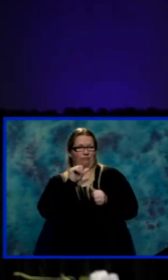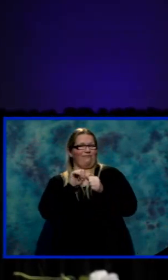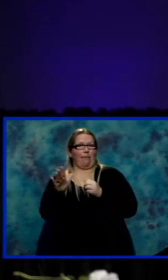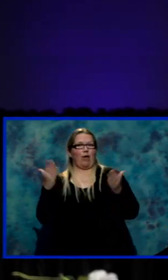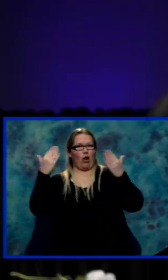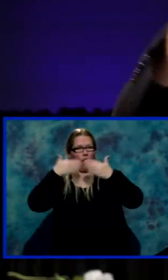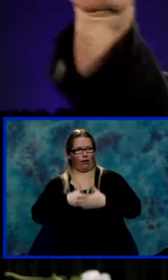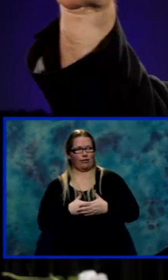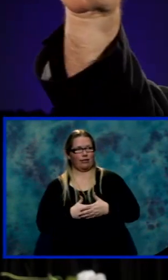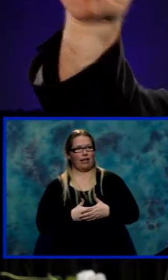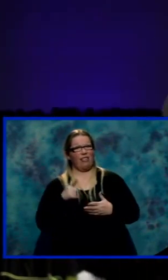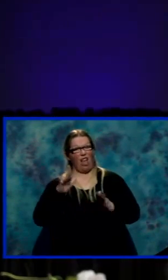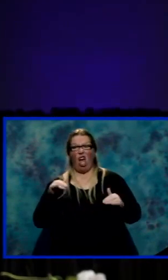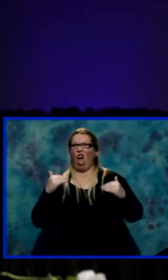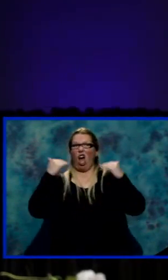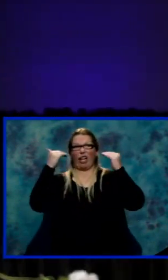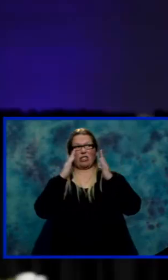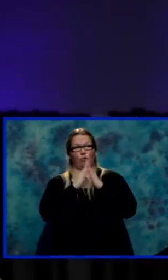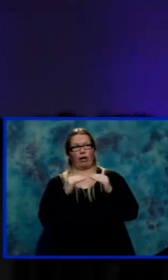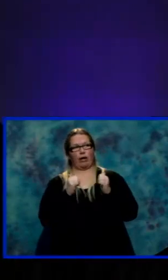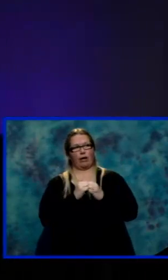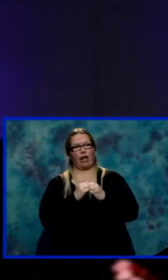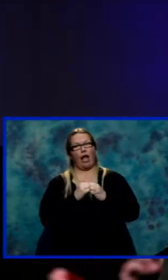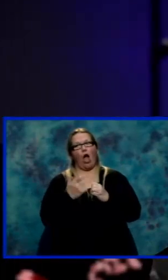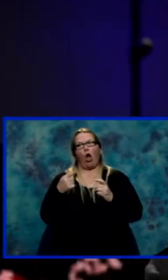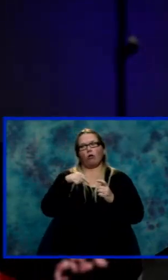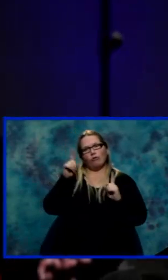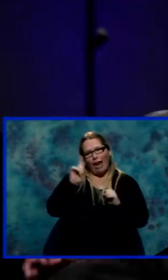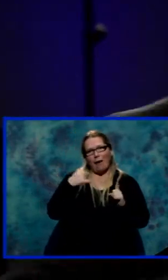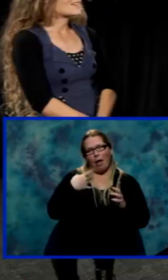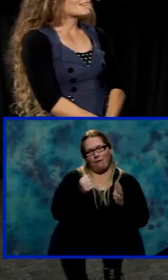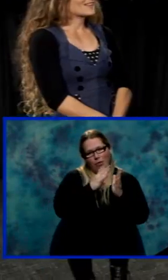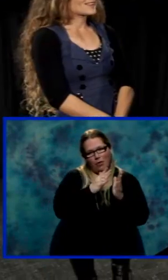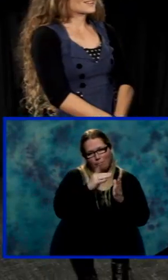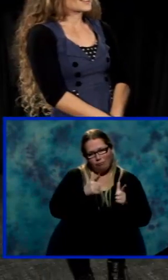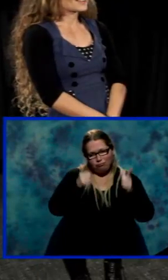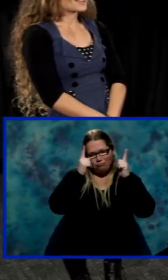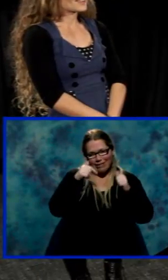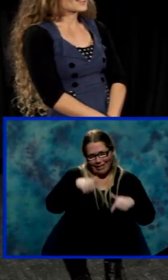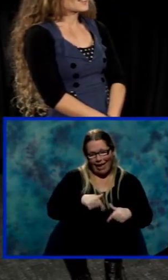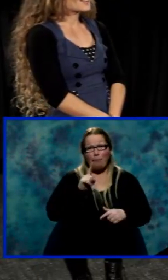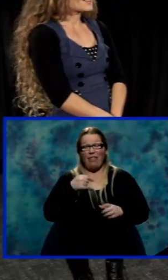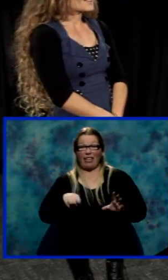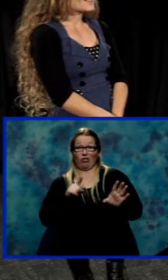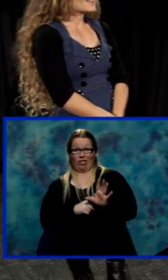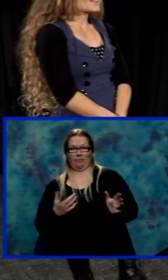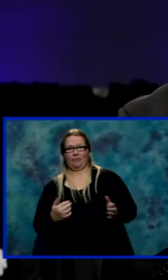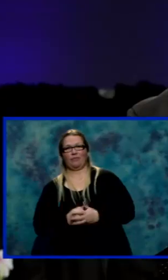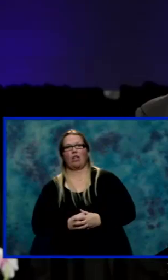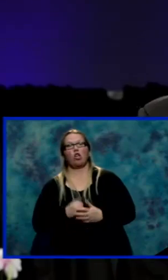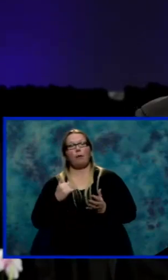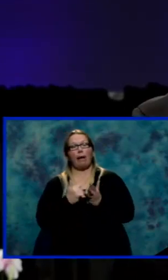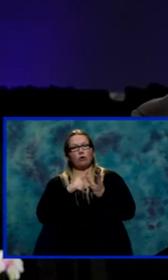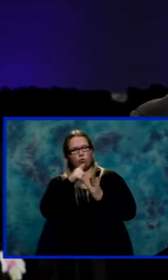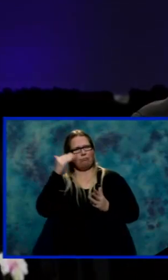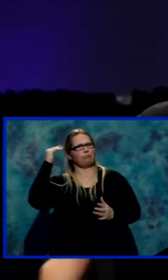high weekend, the highest weekend, bar today because we've got the president here, we'll have this year. And so keep putting that aside